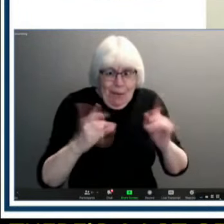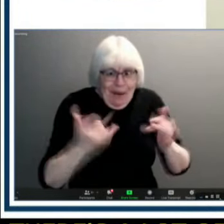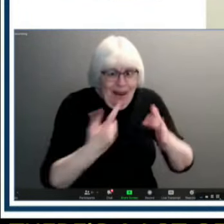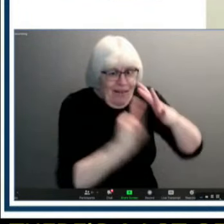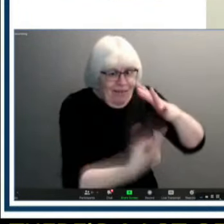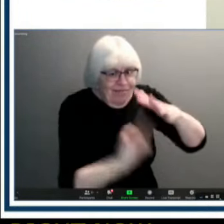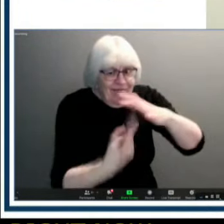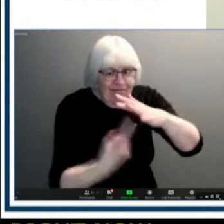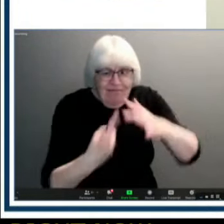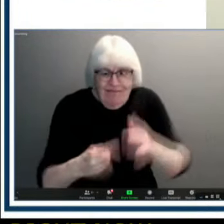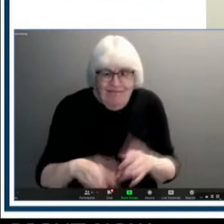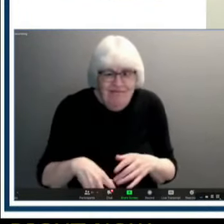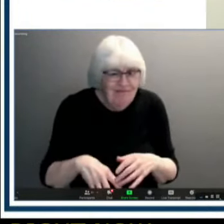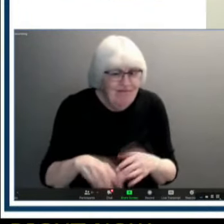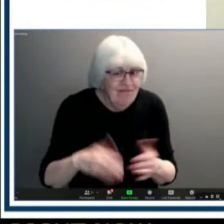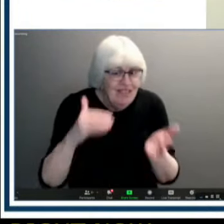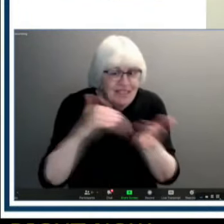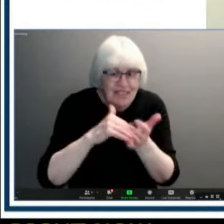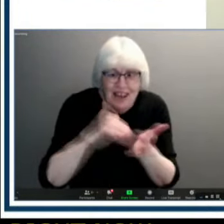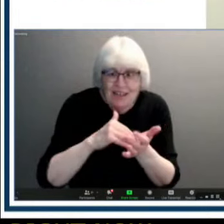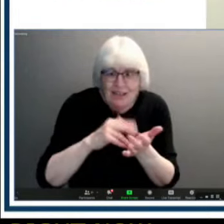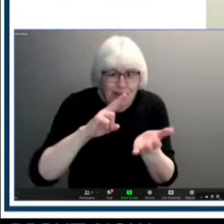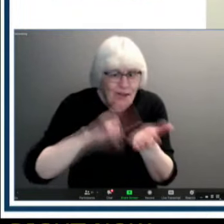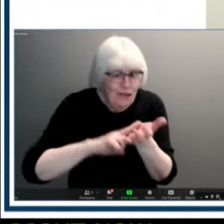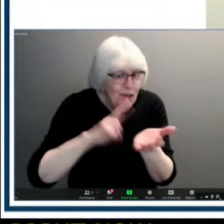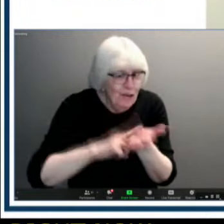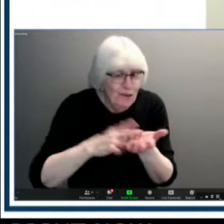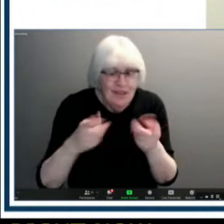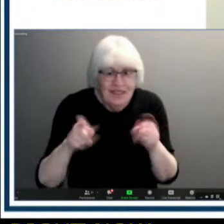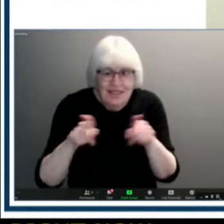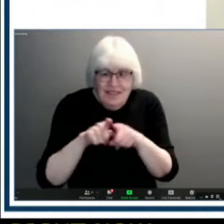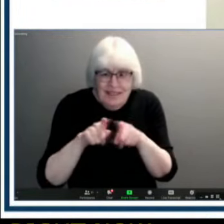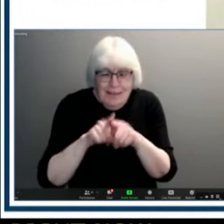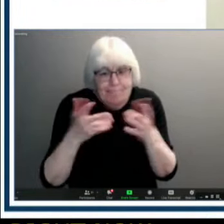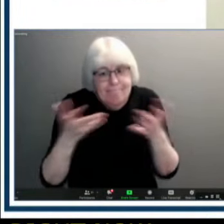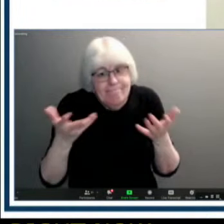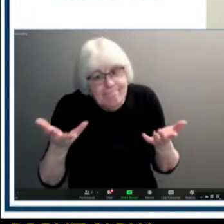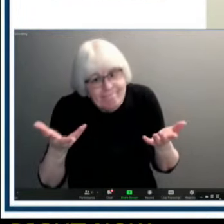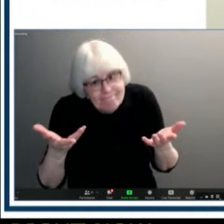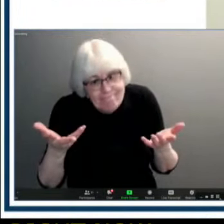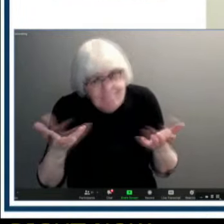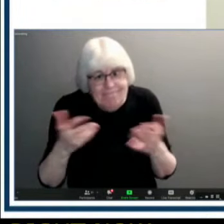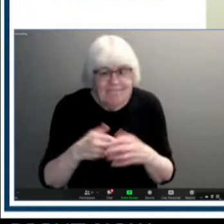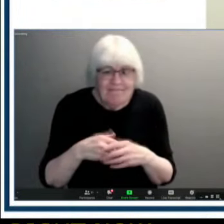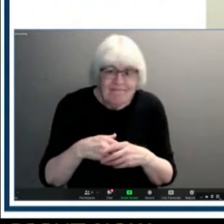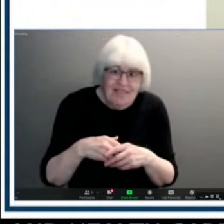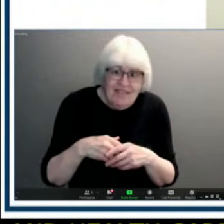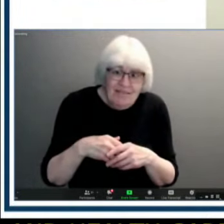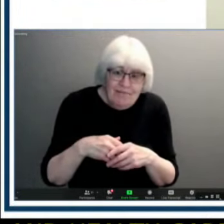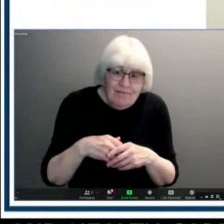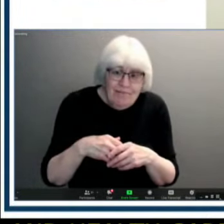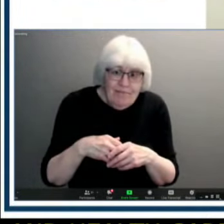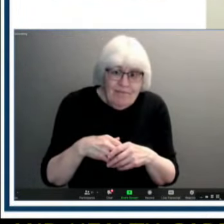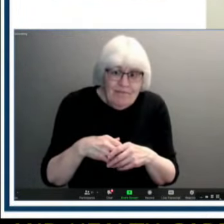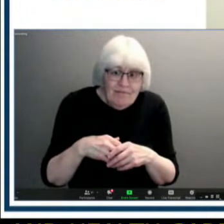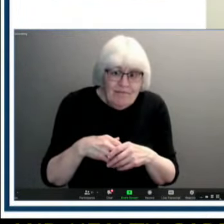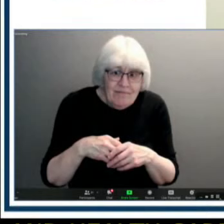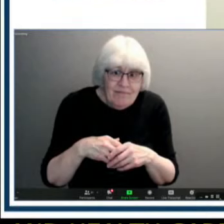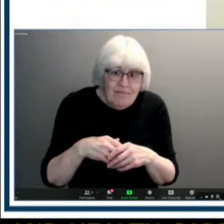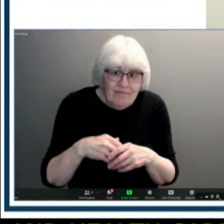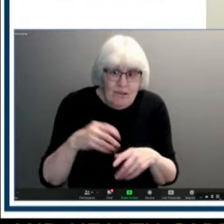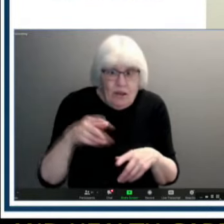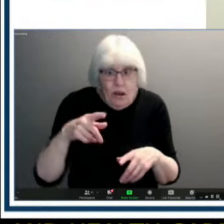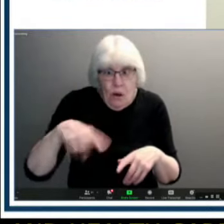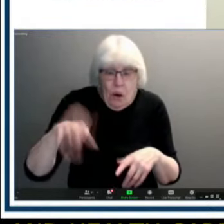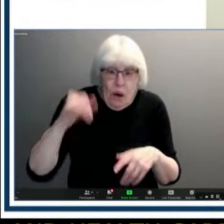I wasn't aware of that, but what I would say is to anyone who can step up and return to the workforce